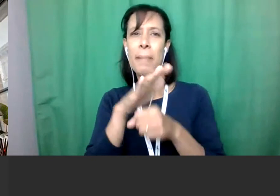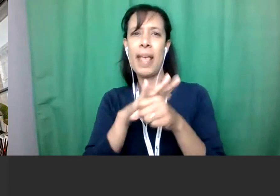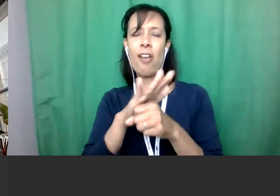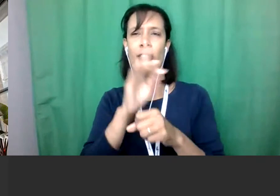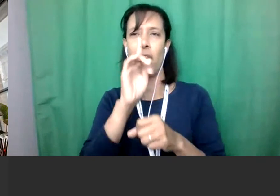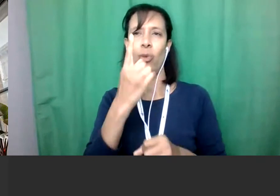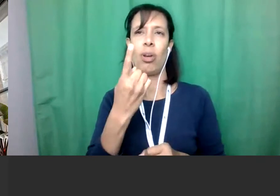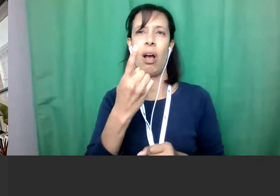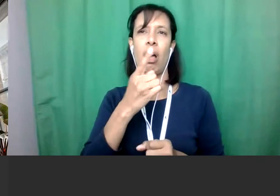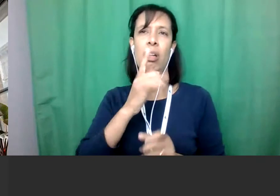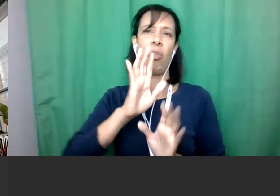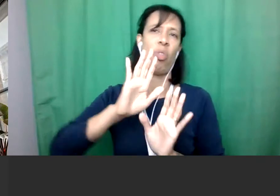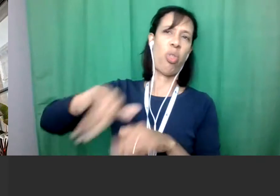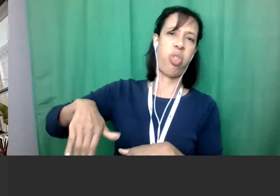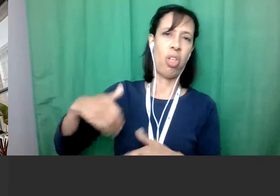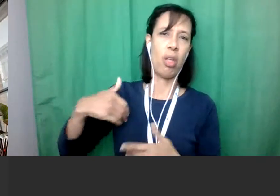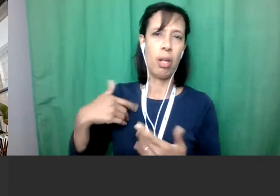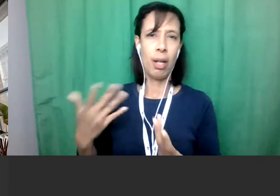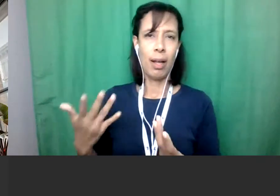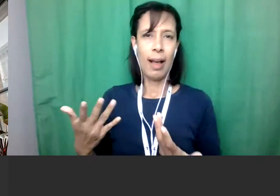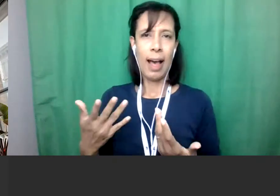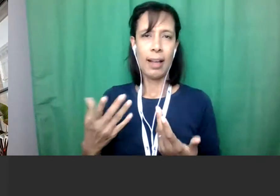if you're going for the highest grade.